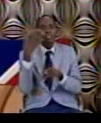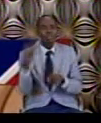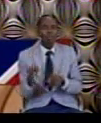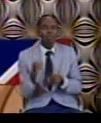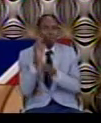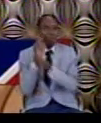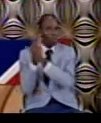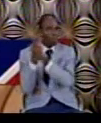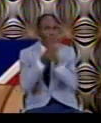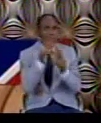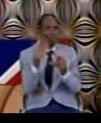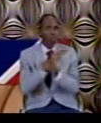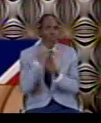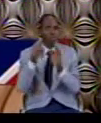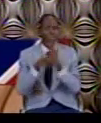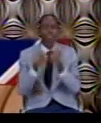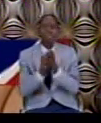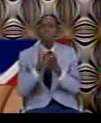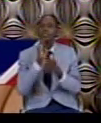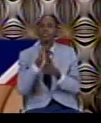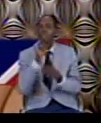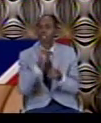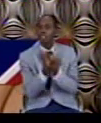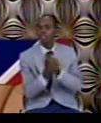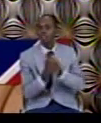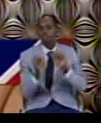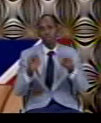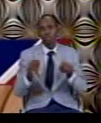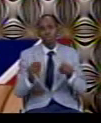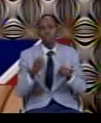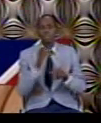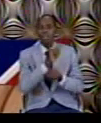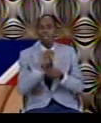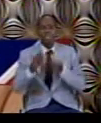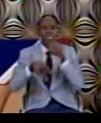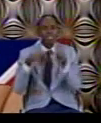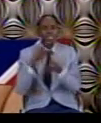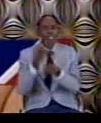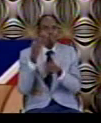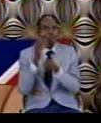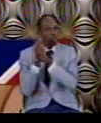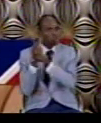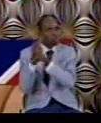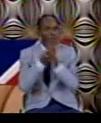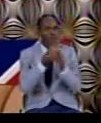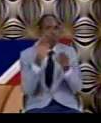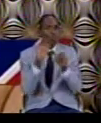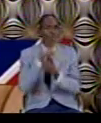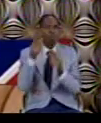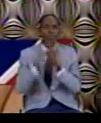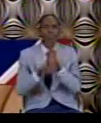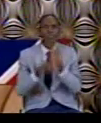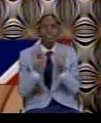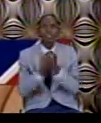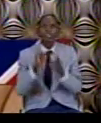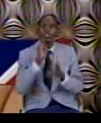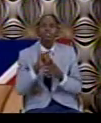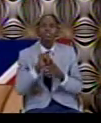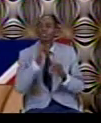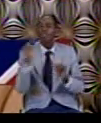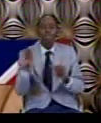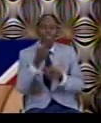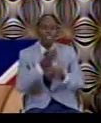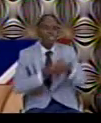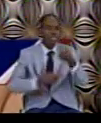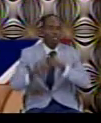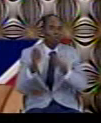watchfulness that is unchangeable, a kind of watchfulness that is not interchangeable